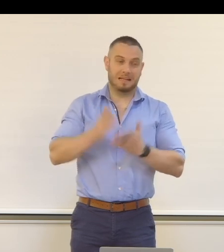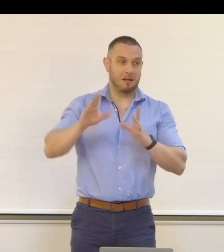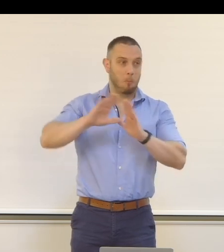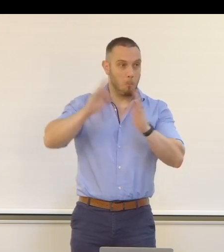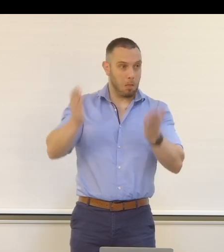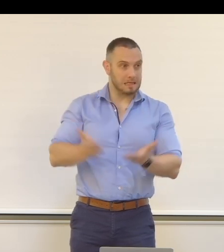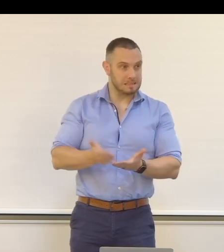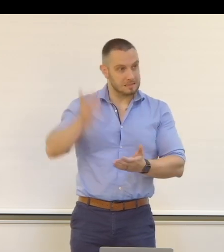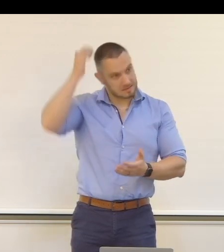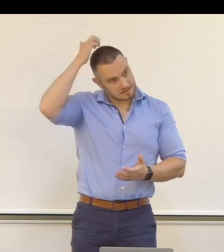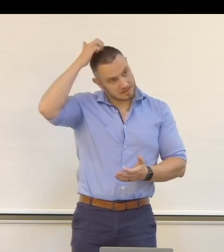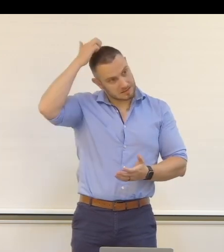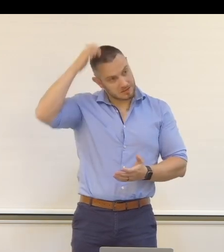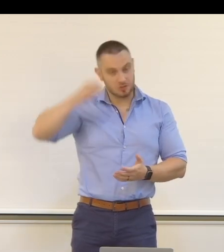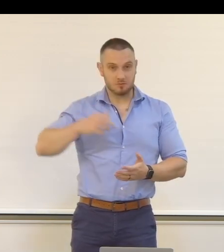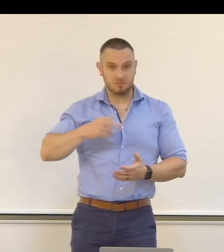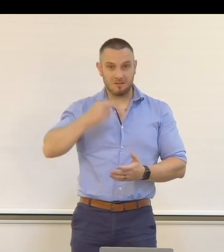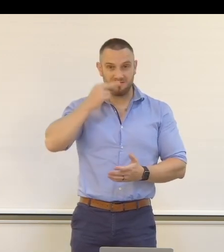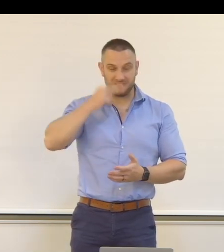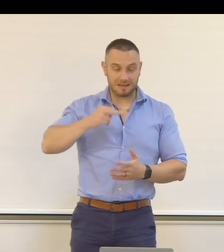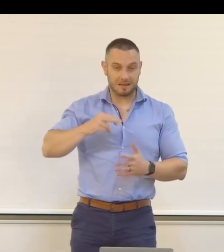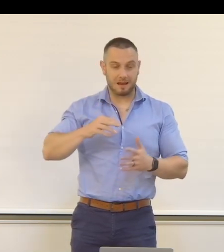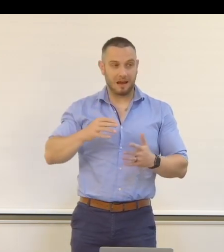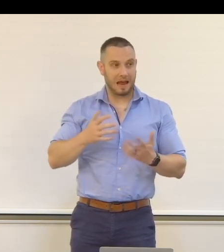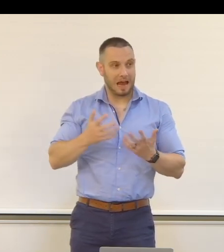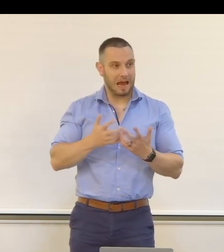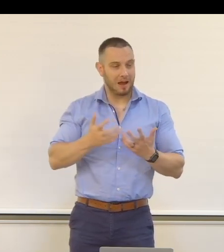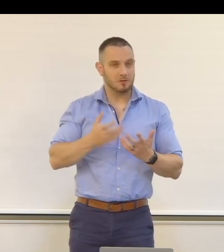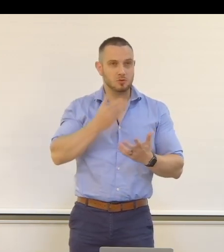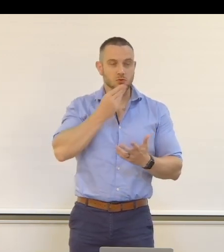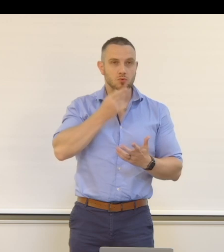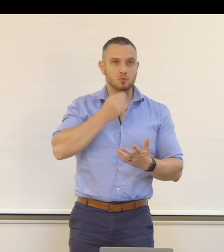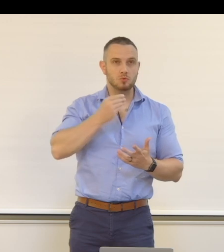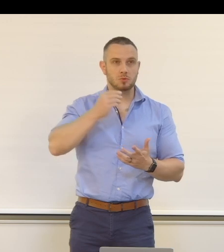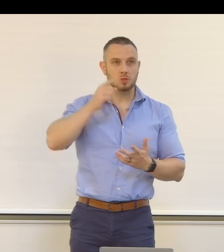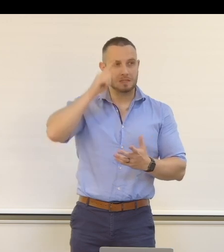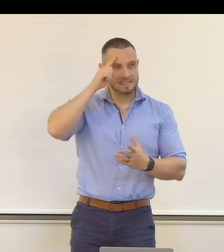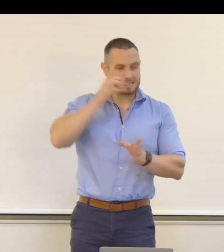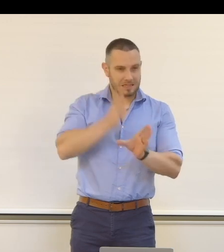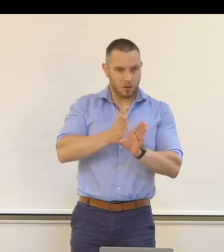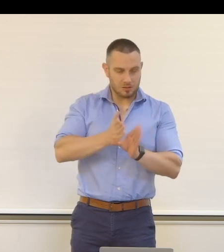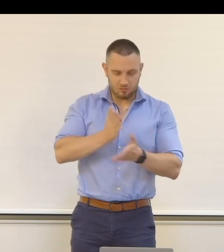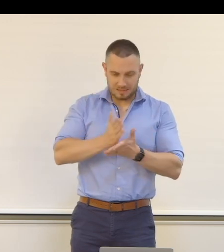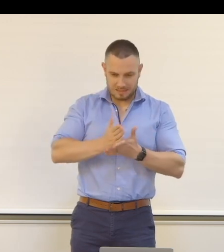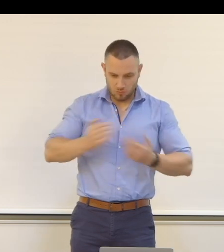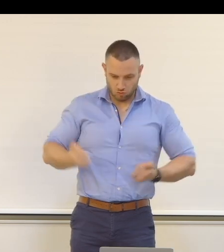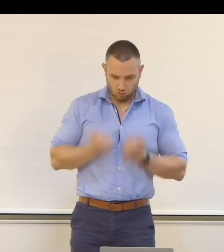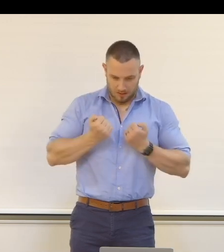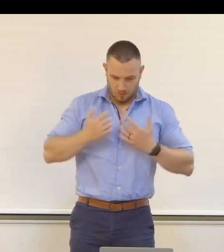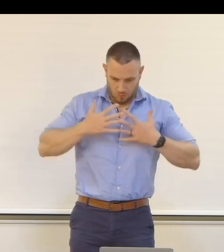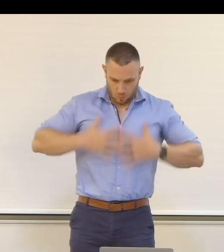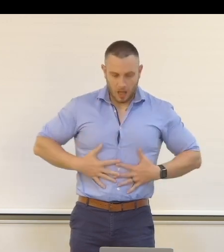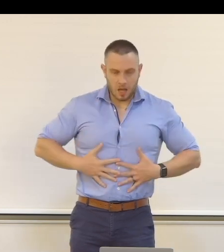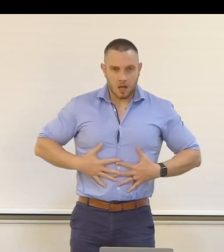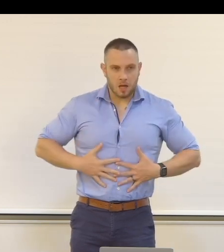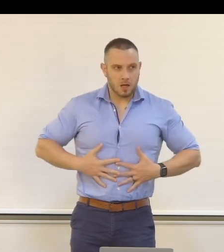even set foot, you're just going to be simulating. How do you psychologically bring the strength to do that? You know, what